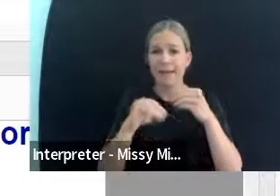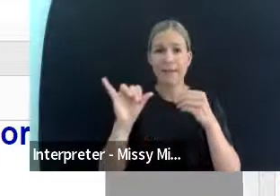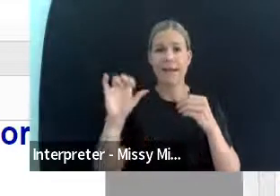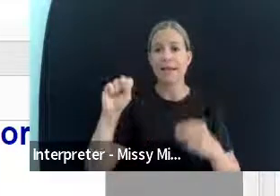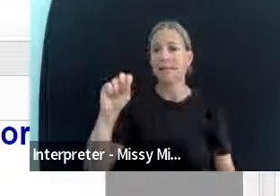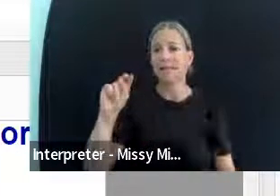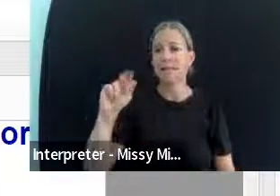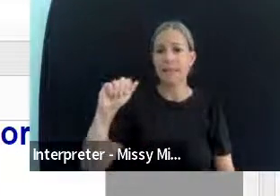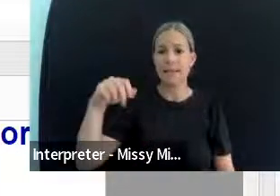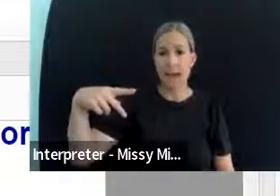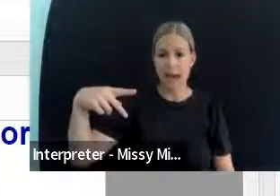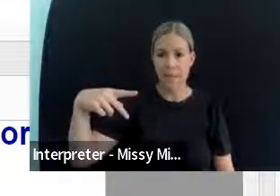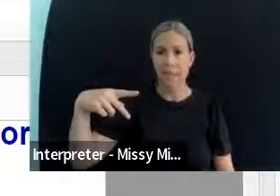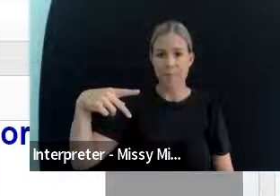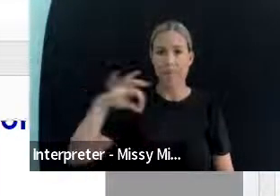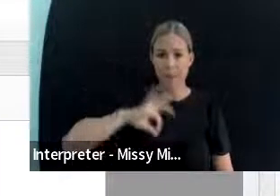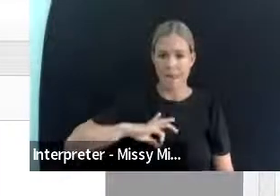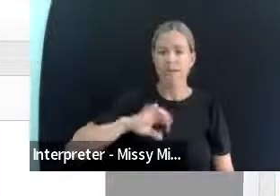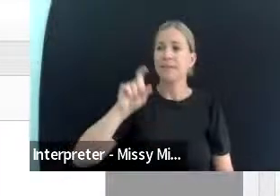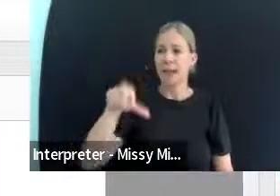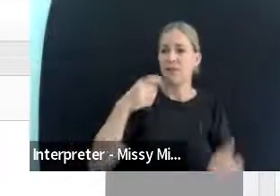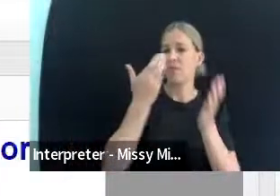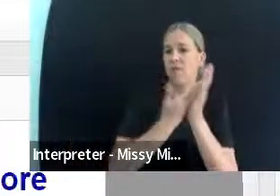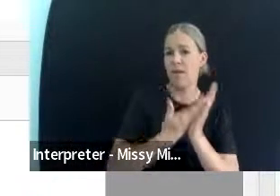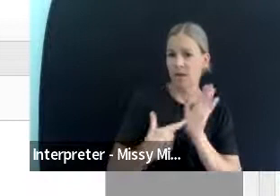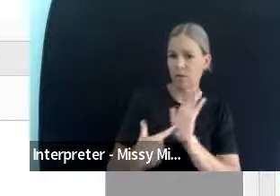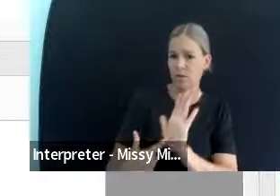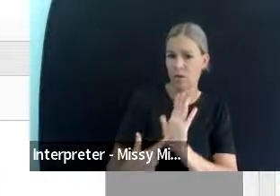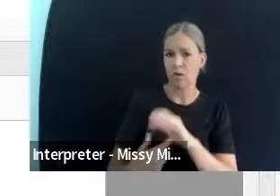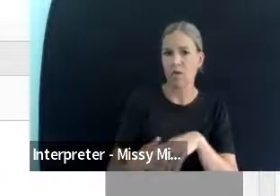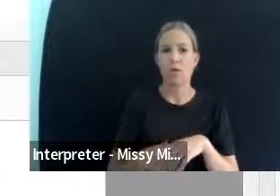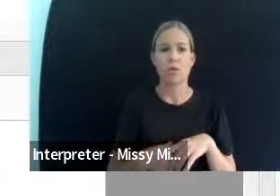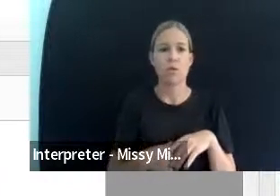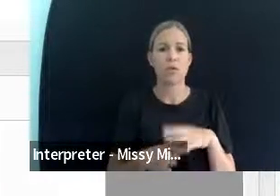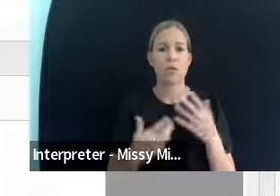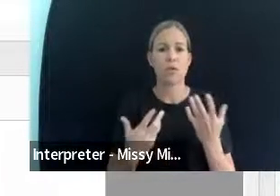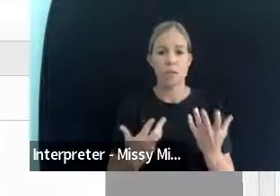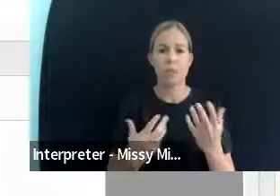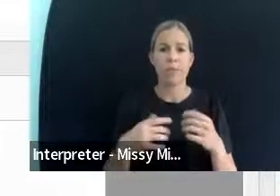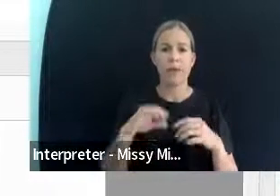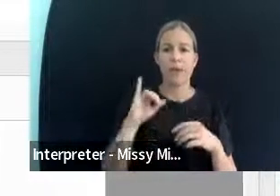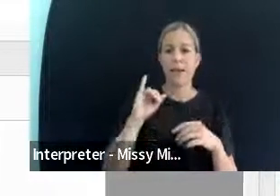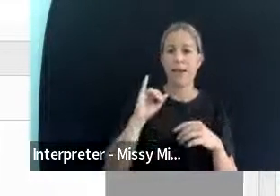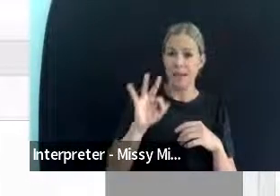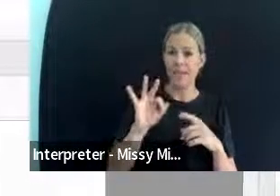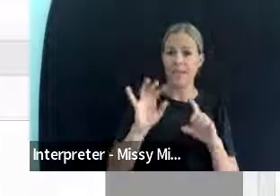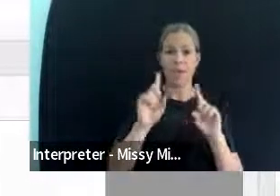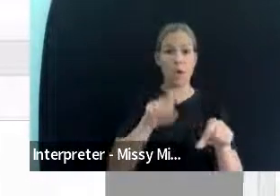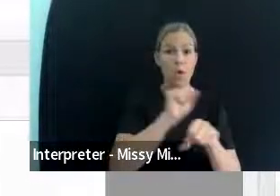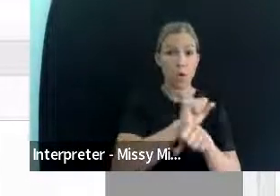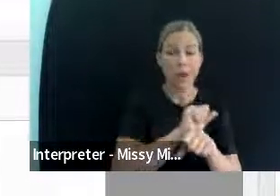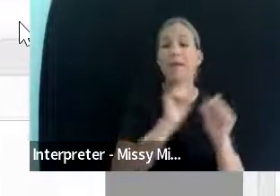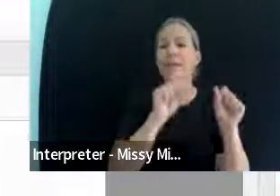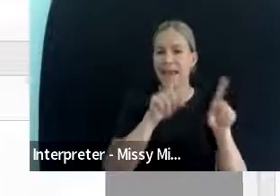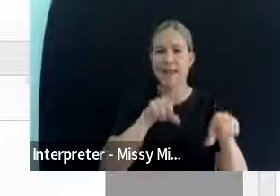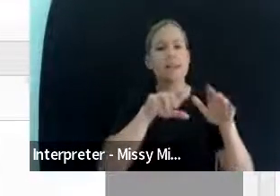need to verify that. Now they can answer basic questions about what happens when somebody goes to work if they're on a particular